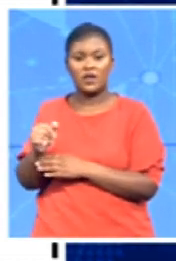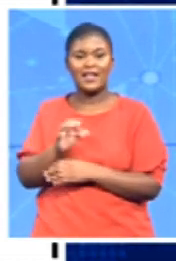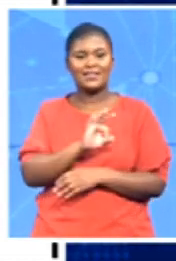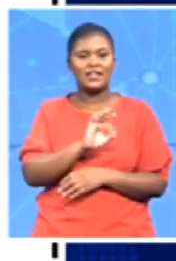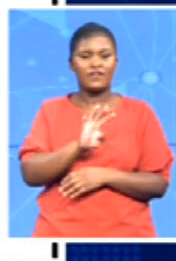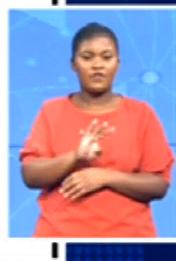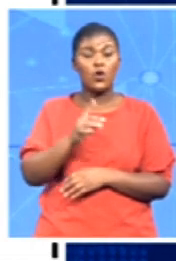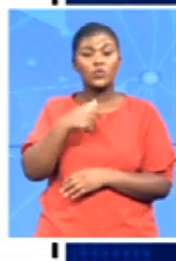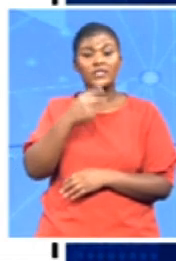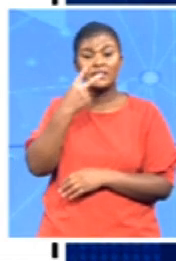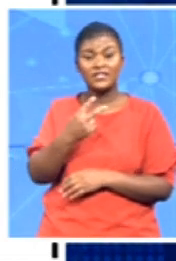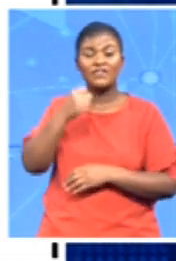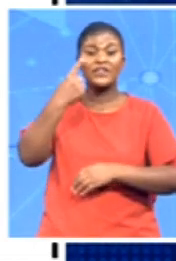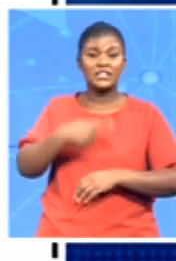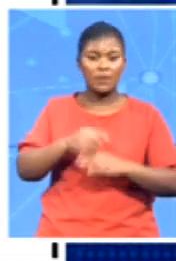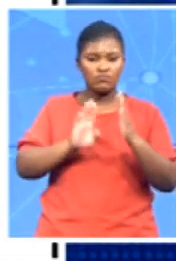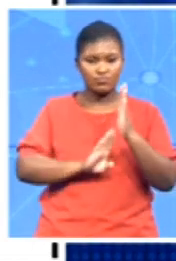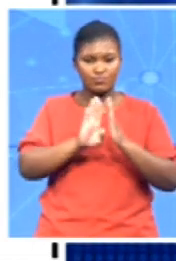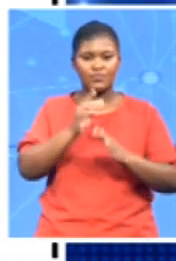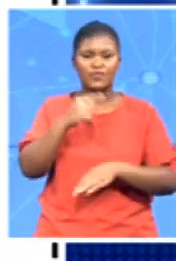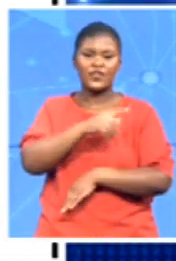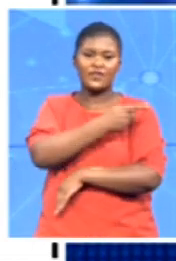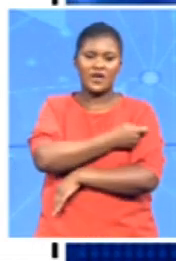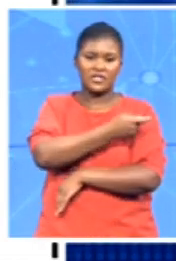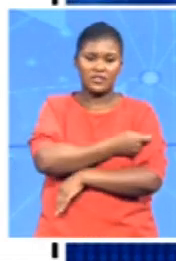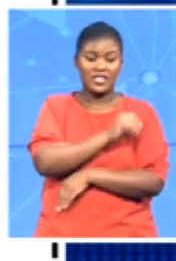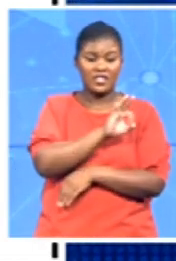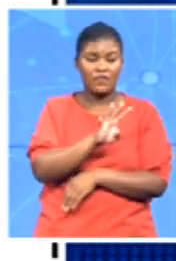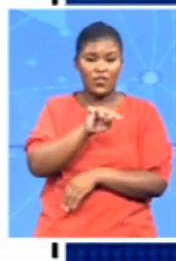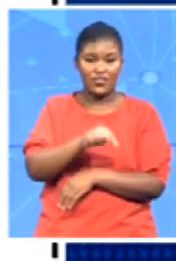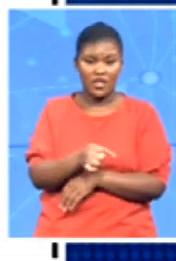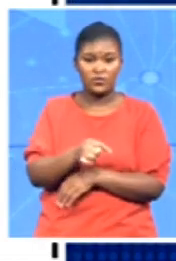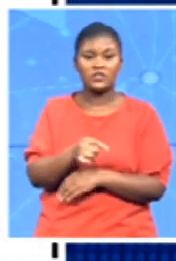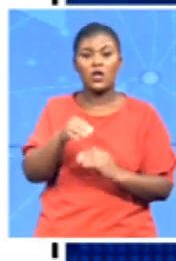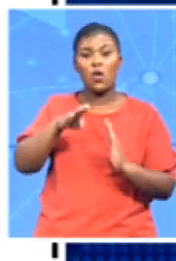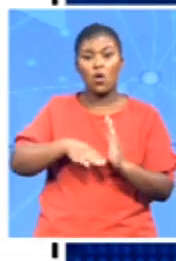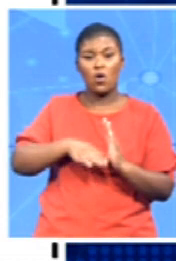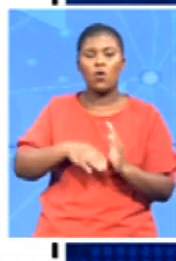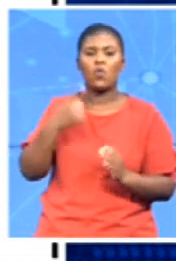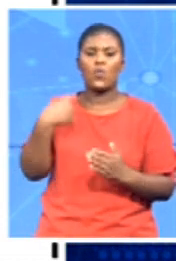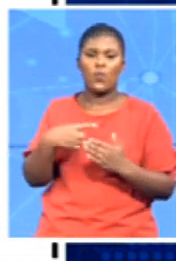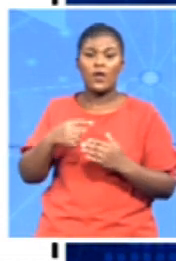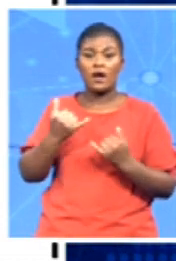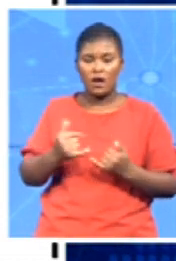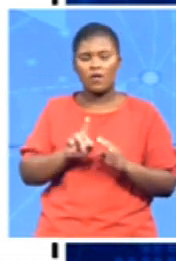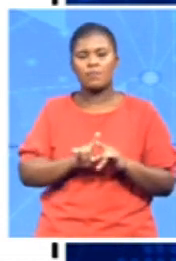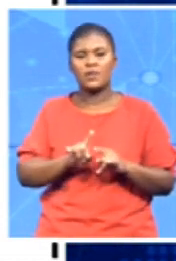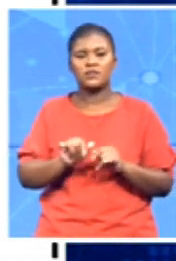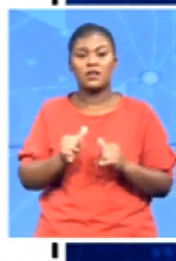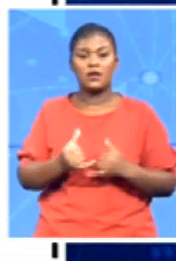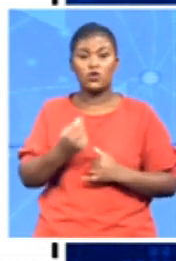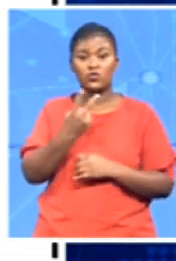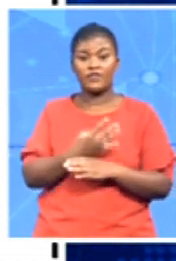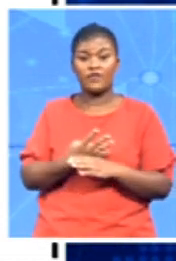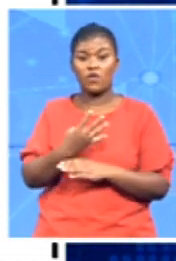increase for 34,000 from a low of the week before. And vaccination in the last 24 hours is 10,000. So we're